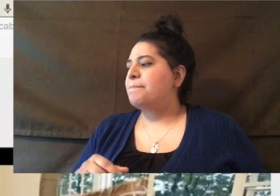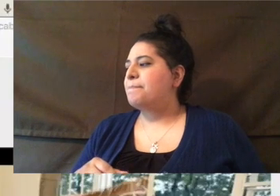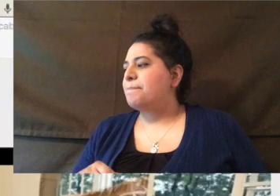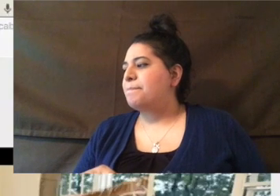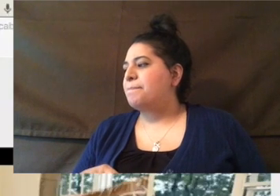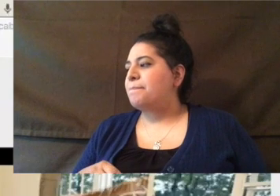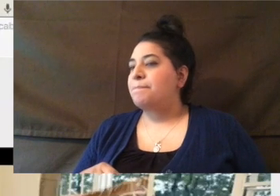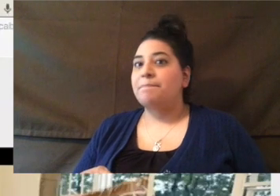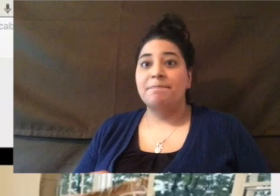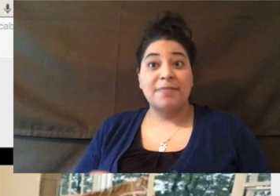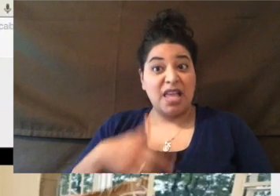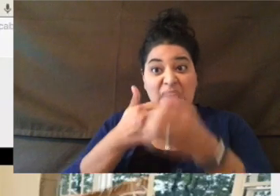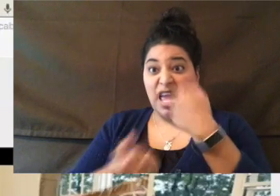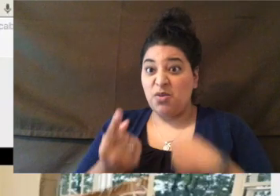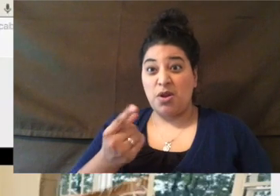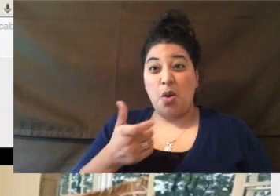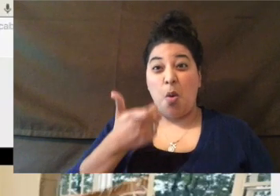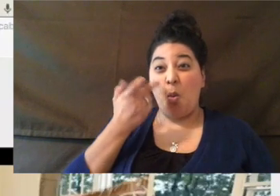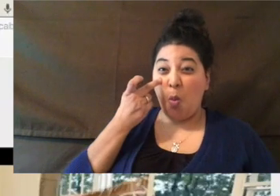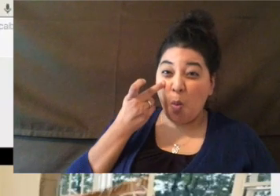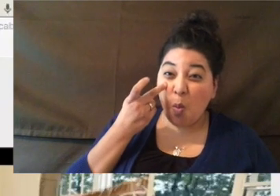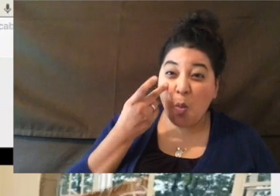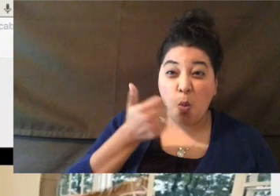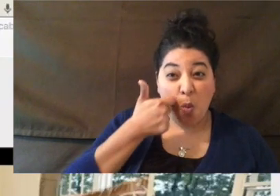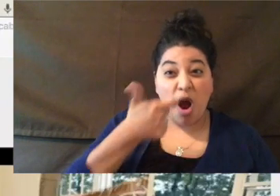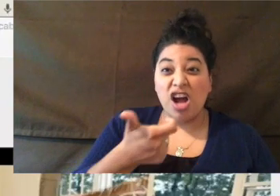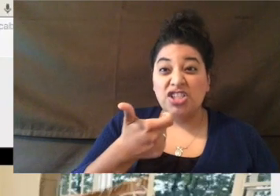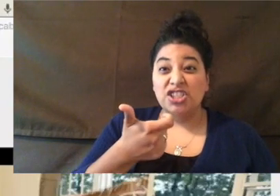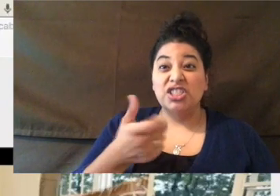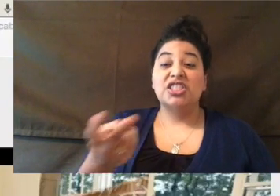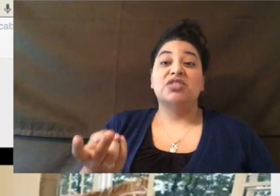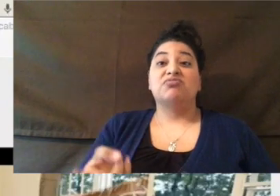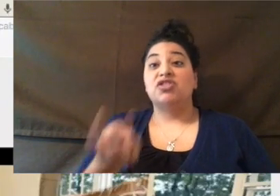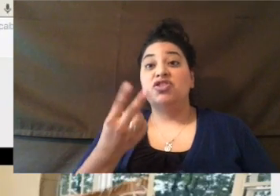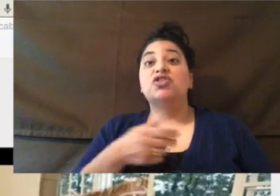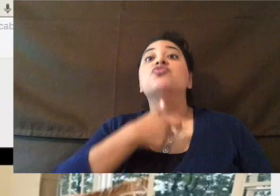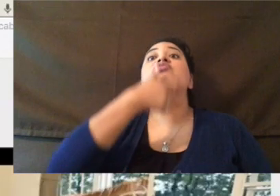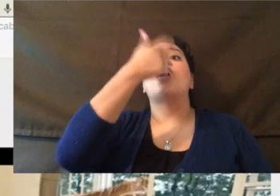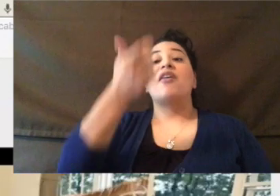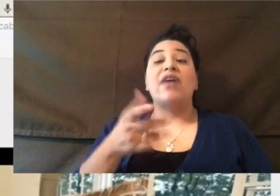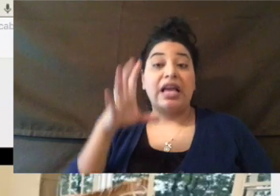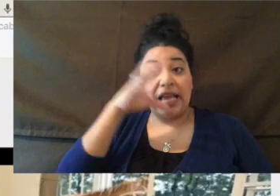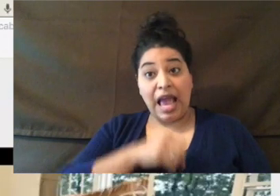Is anyone watching them do this? I guess there is because somebody took this picture.